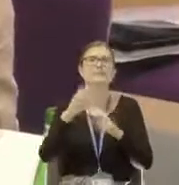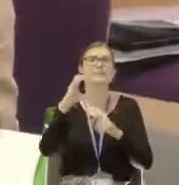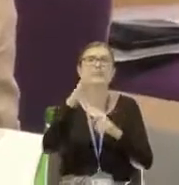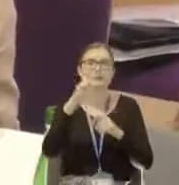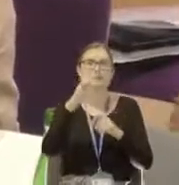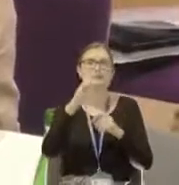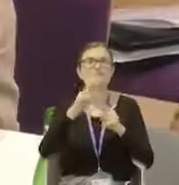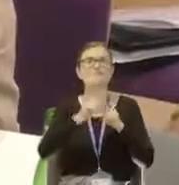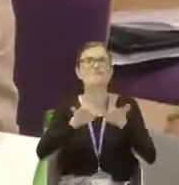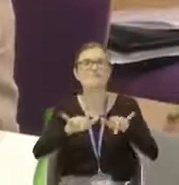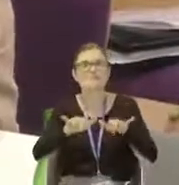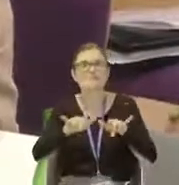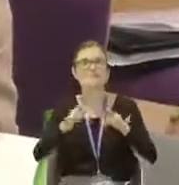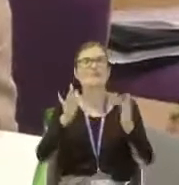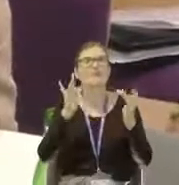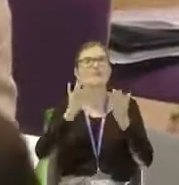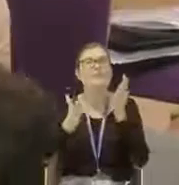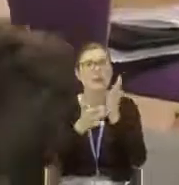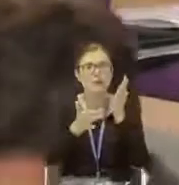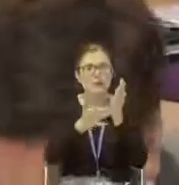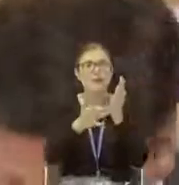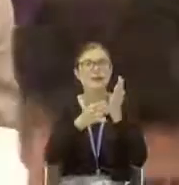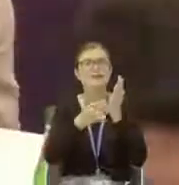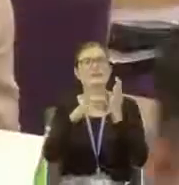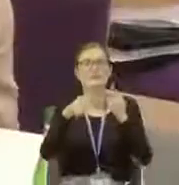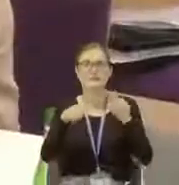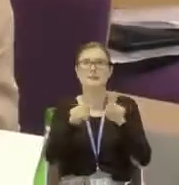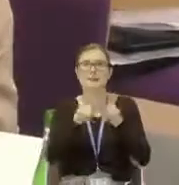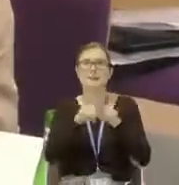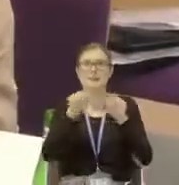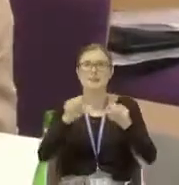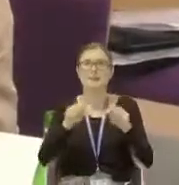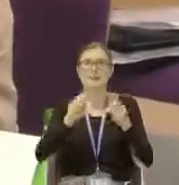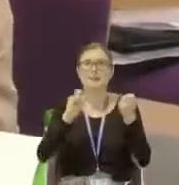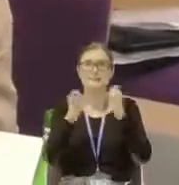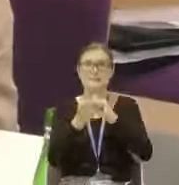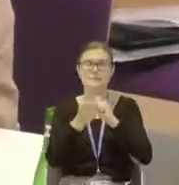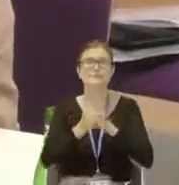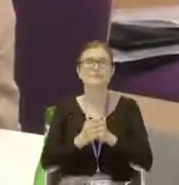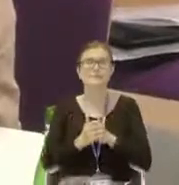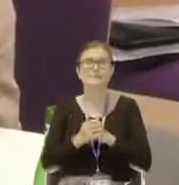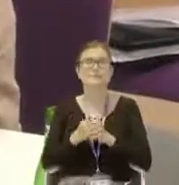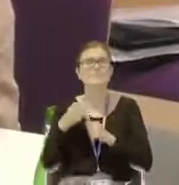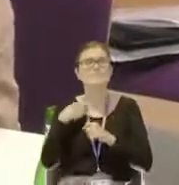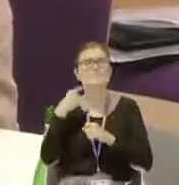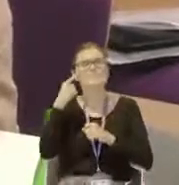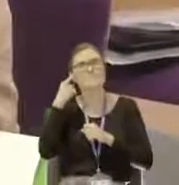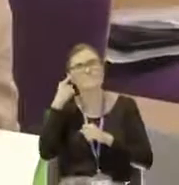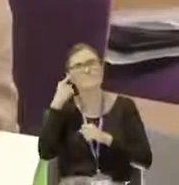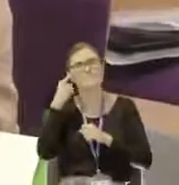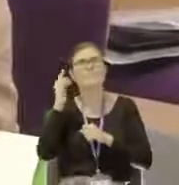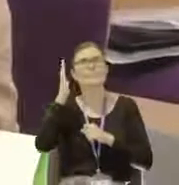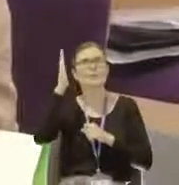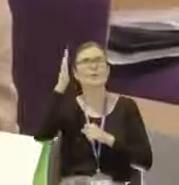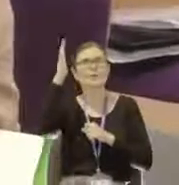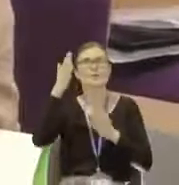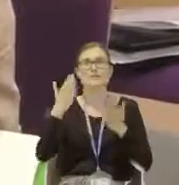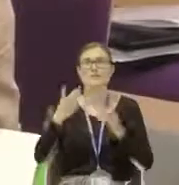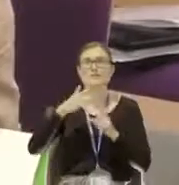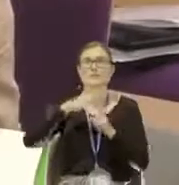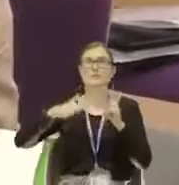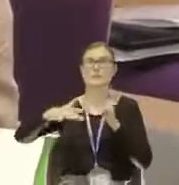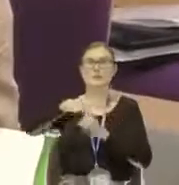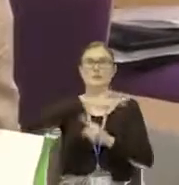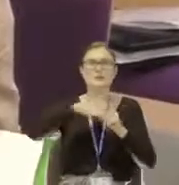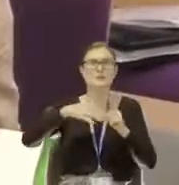revisioning what you can do to survive within this new era. Secondly, as a coastal city, I would like